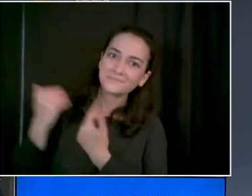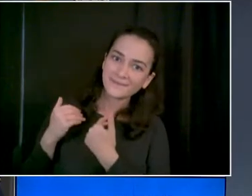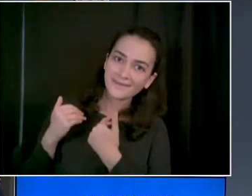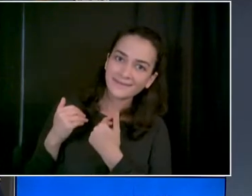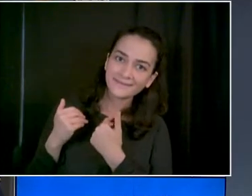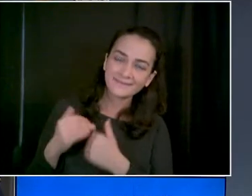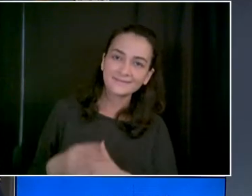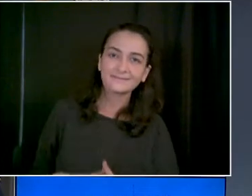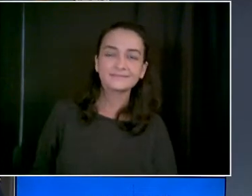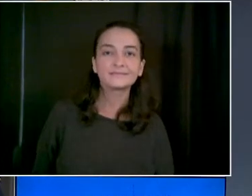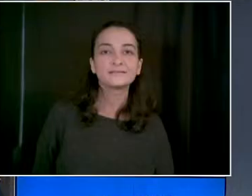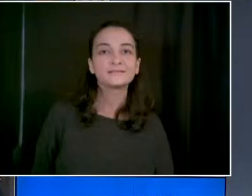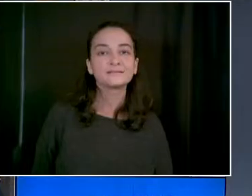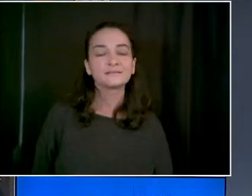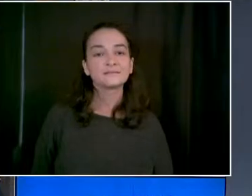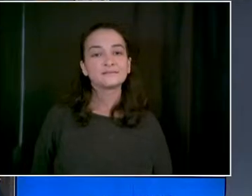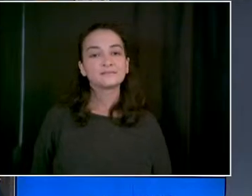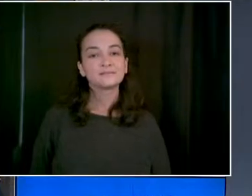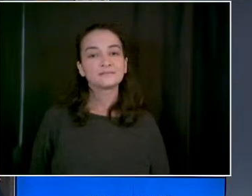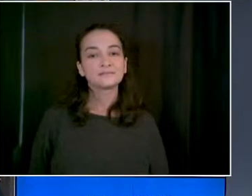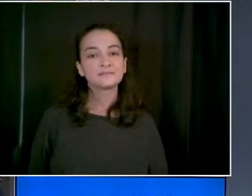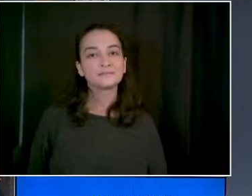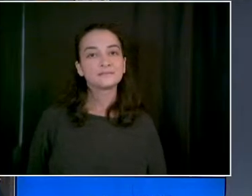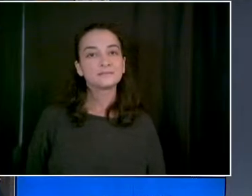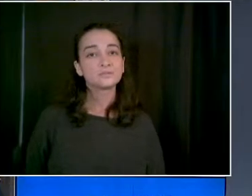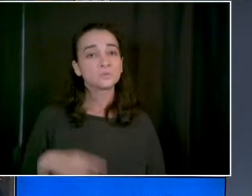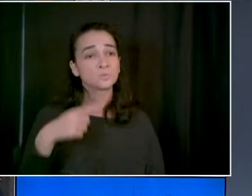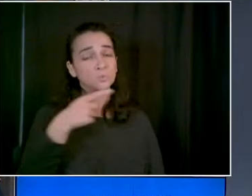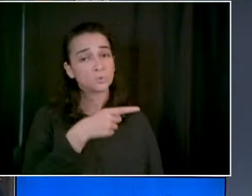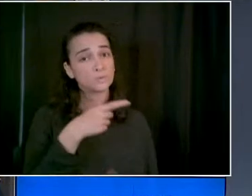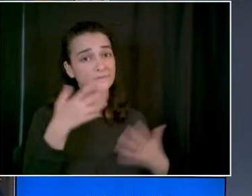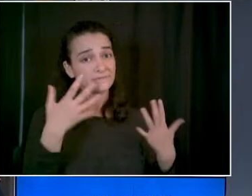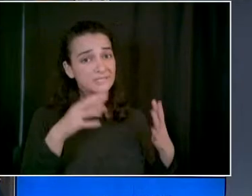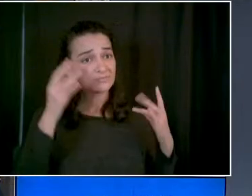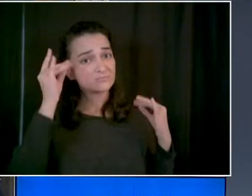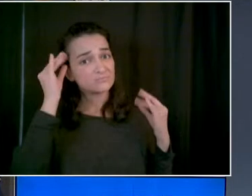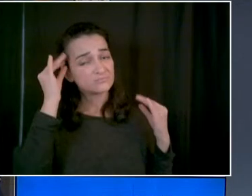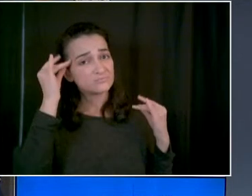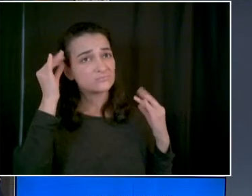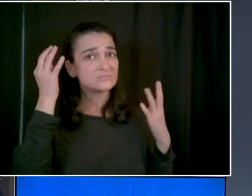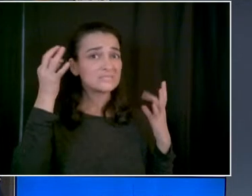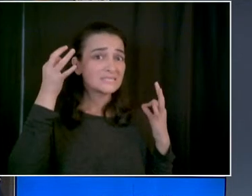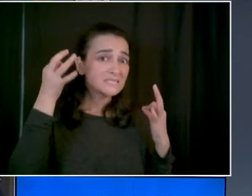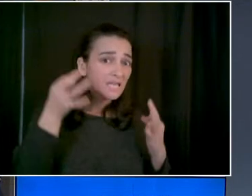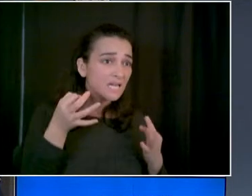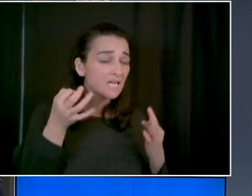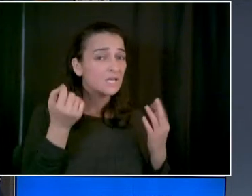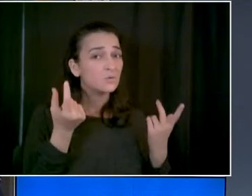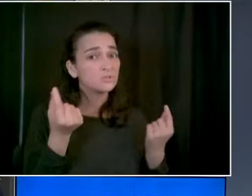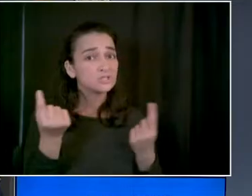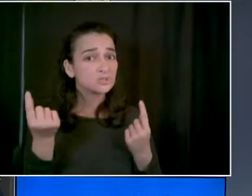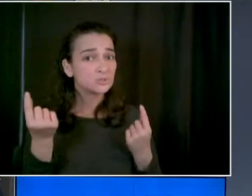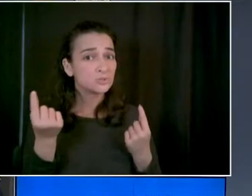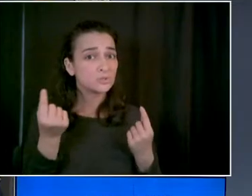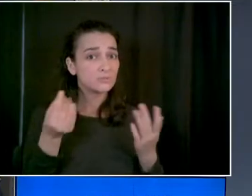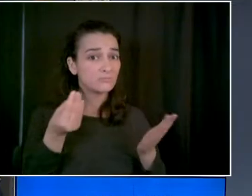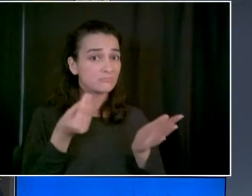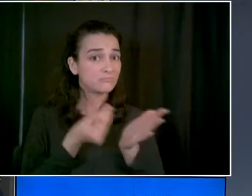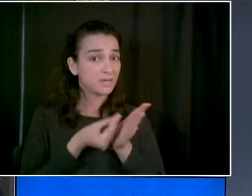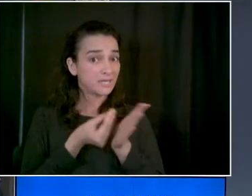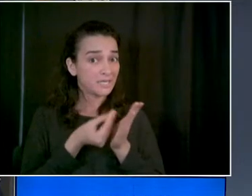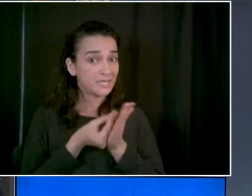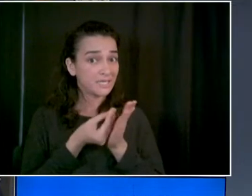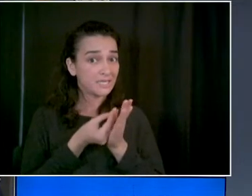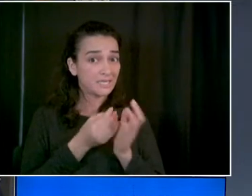you consider the idea of withholding, funds from the federal government reciprocally, as